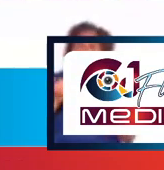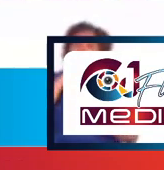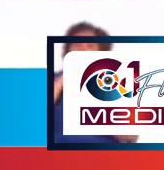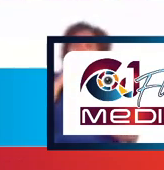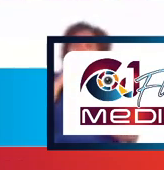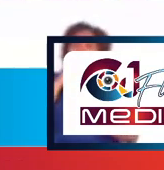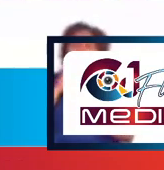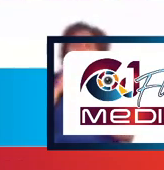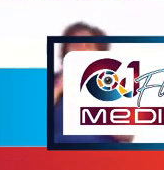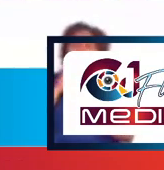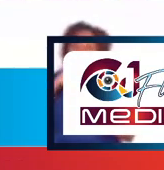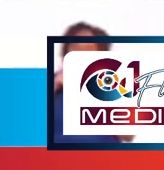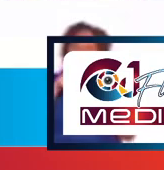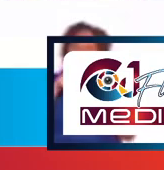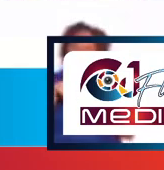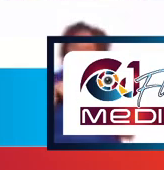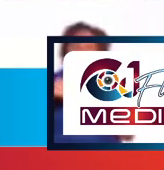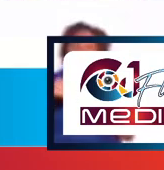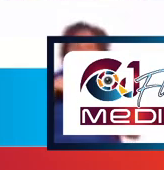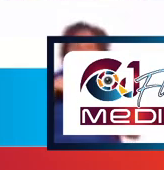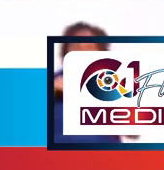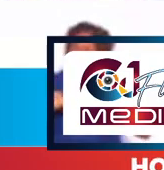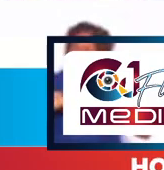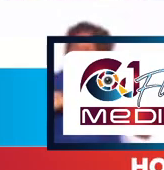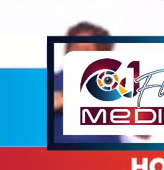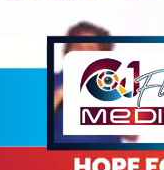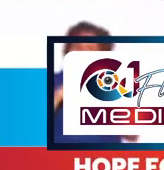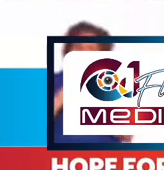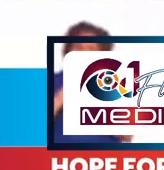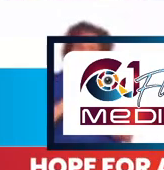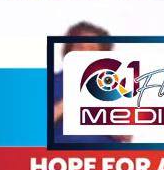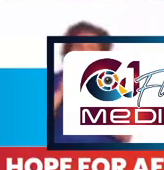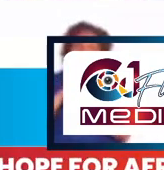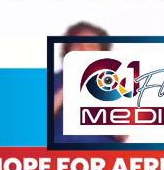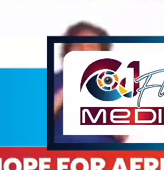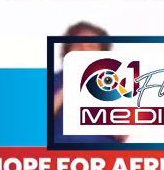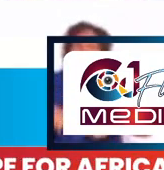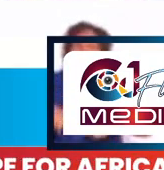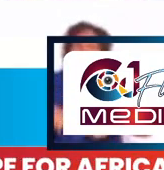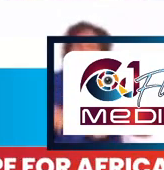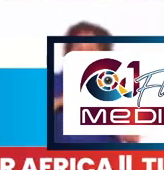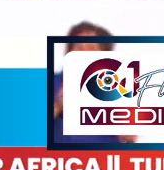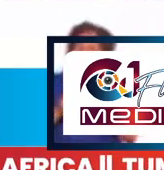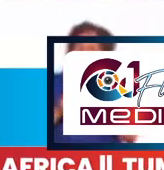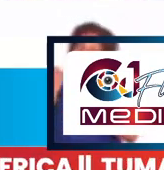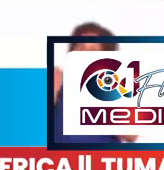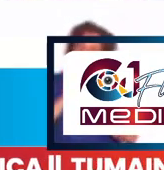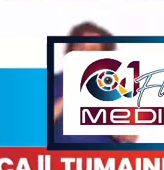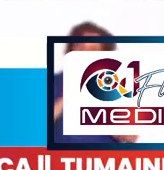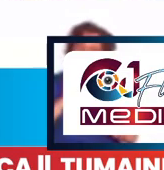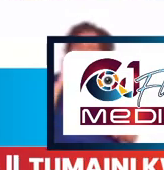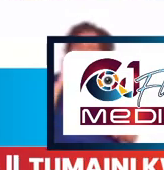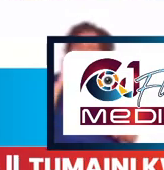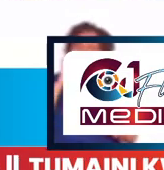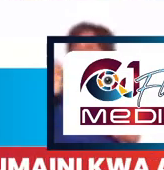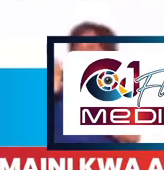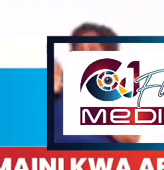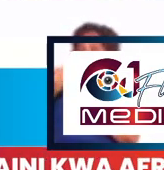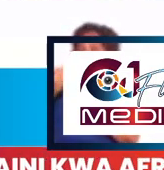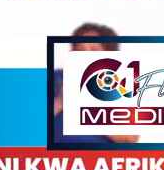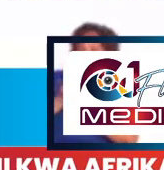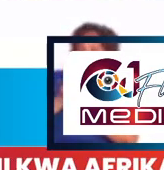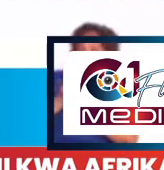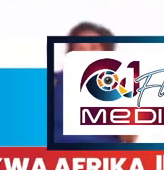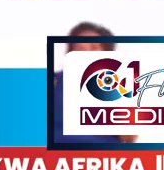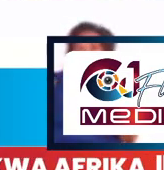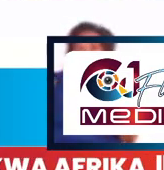life and causing disruption in her life. The last one, she has three female children, and the husband has